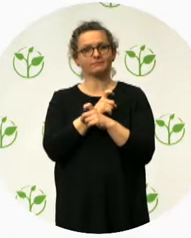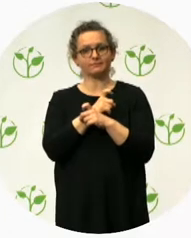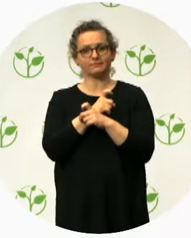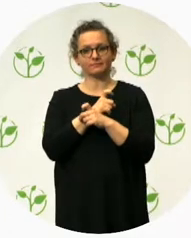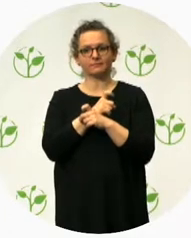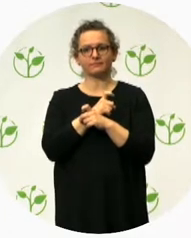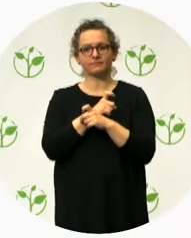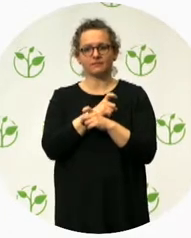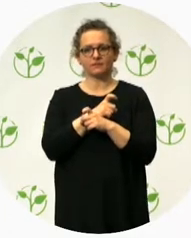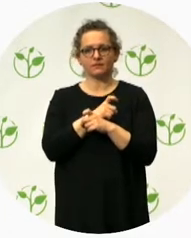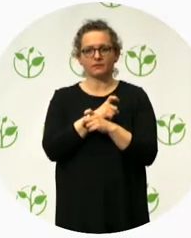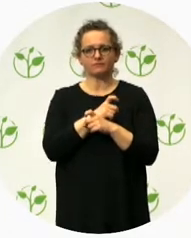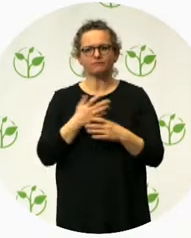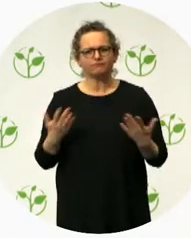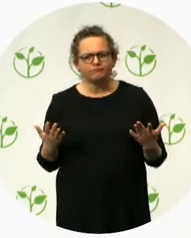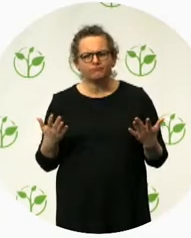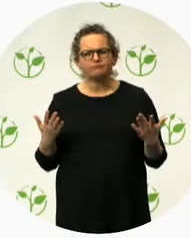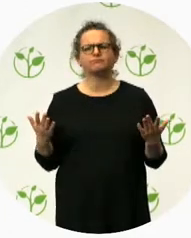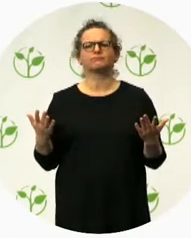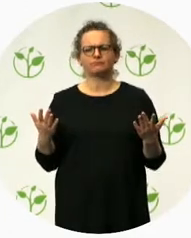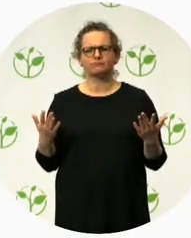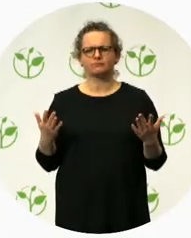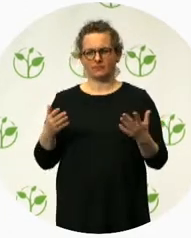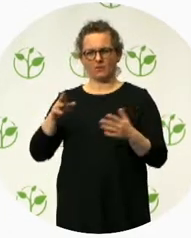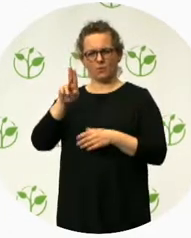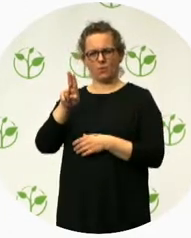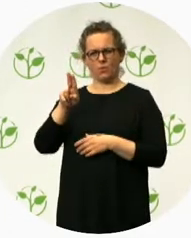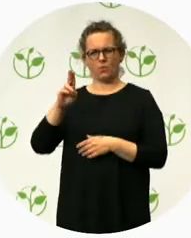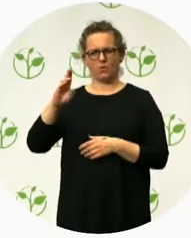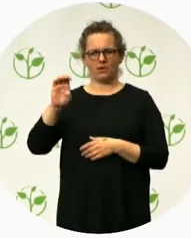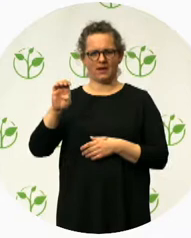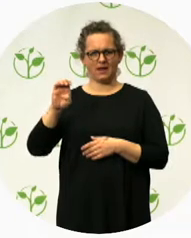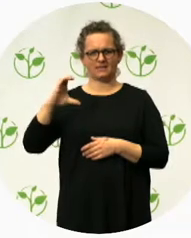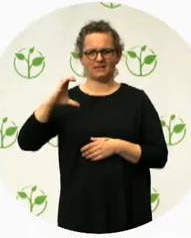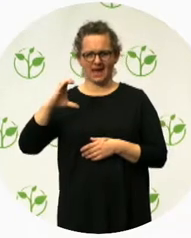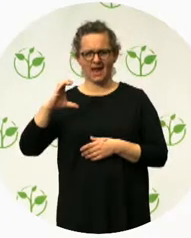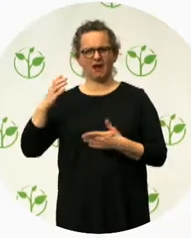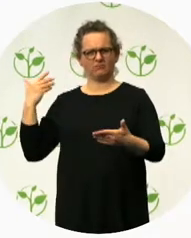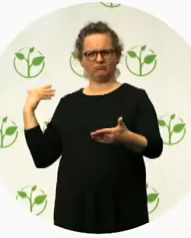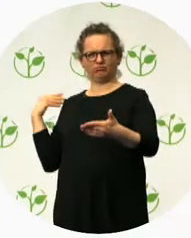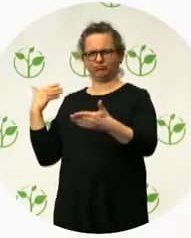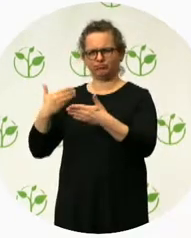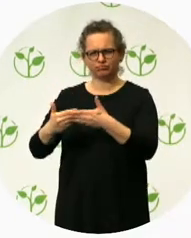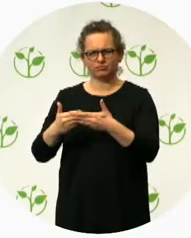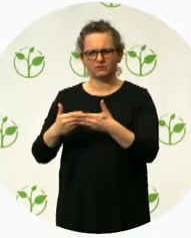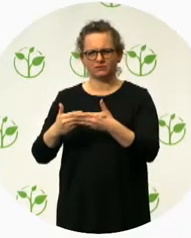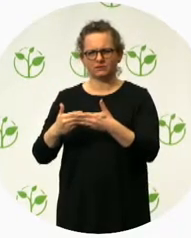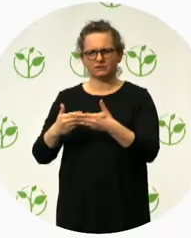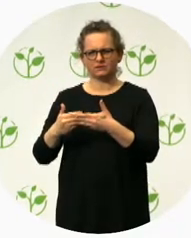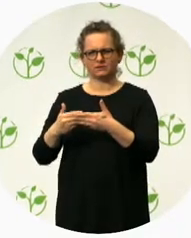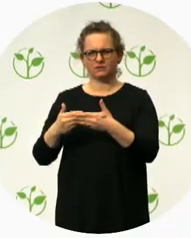Warsaw, which focused on the participation of persons with disabilities in political and public